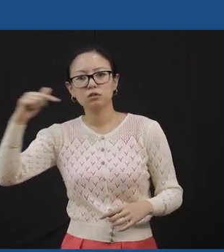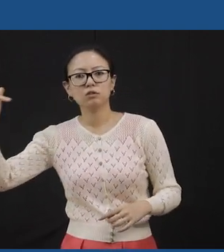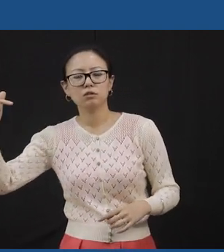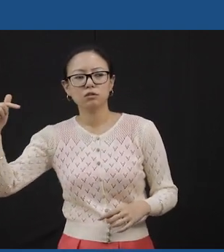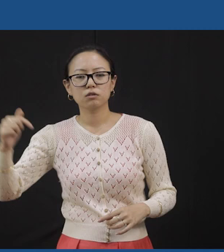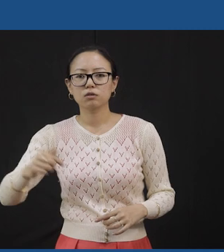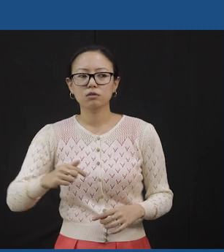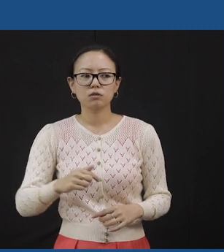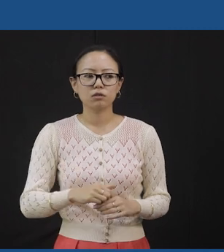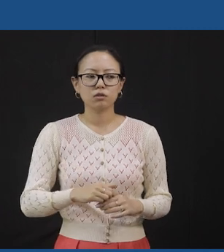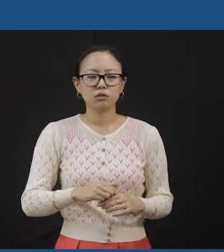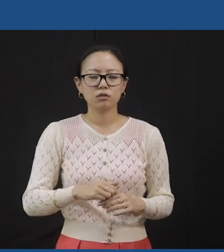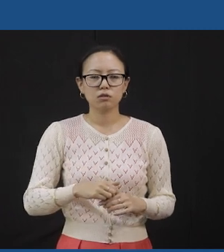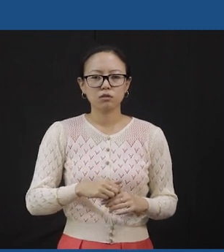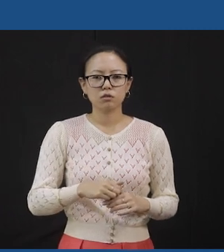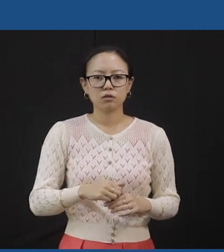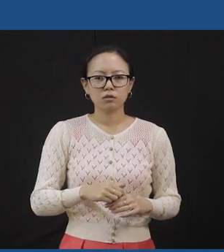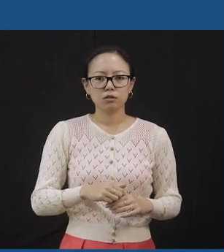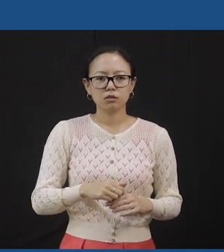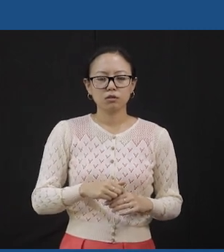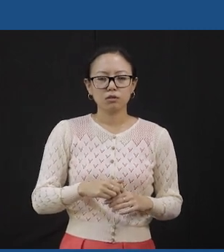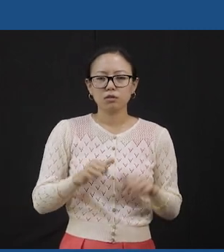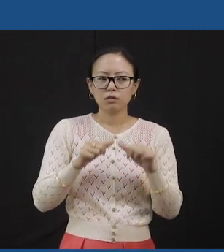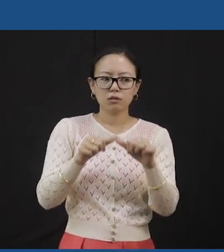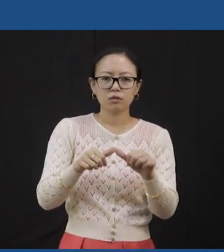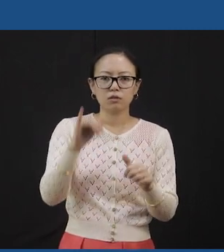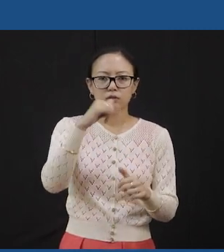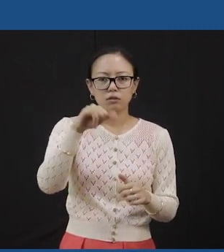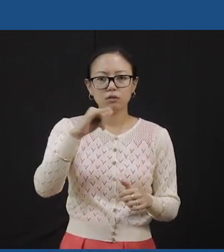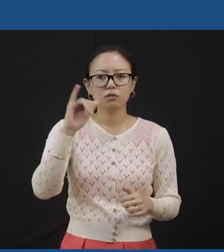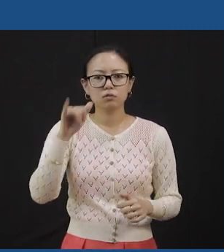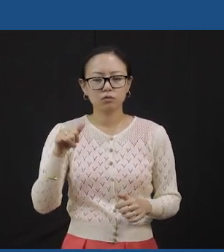start from 1's place again.